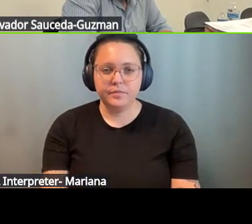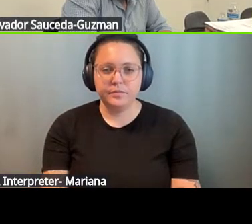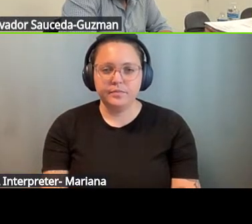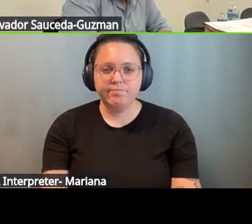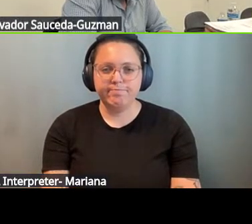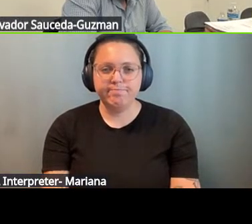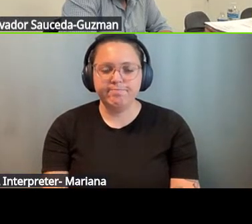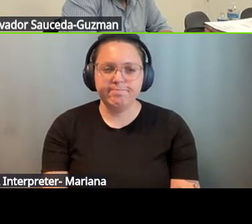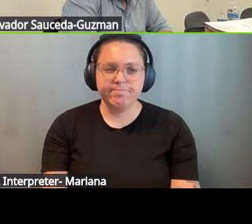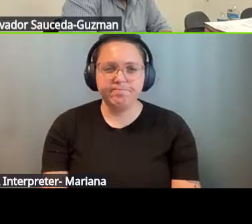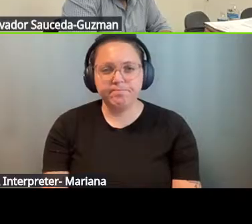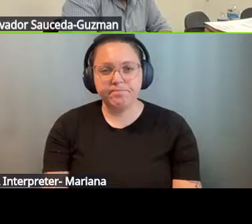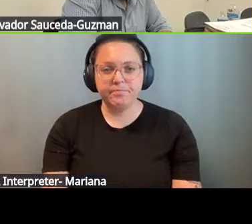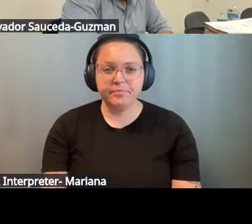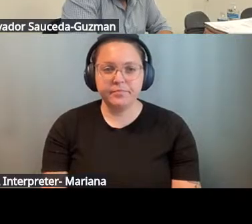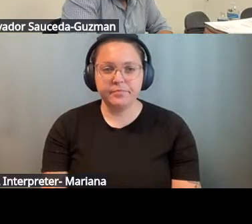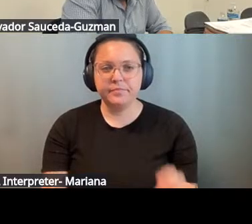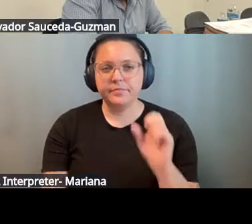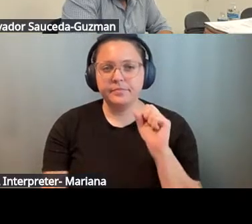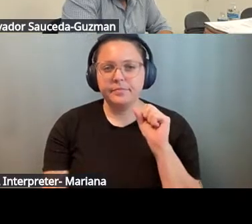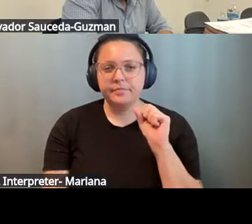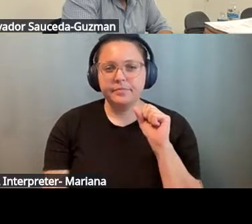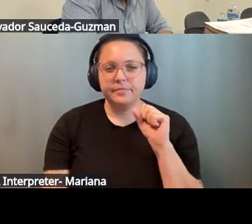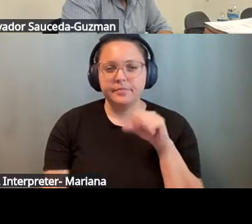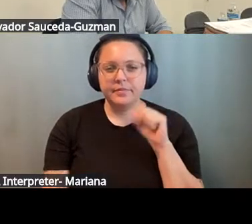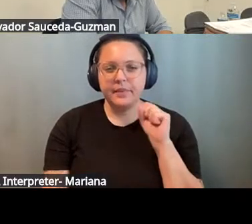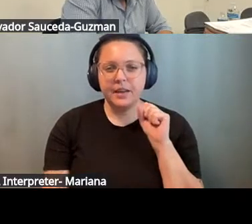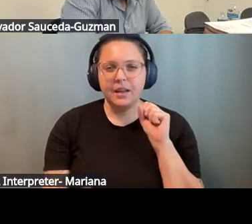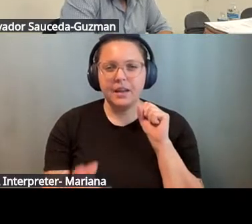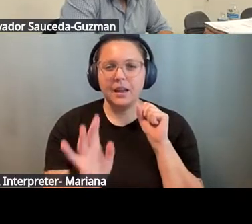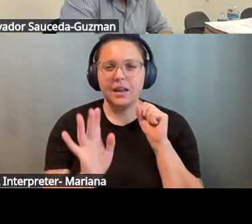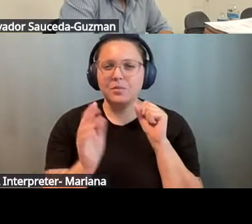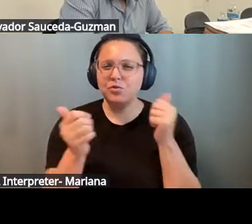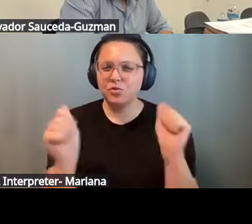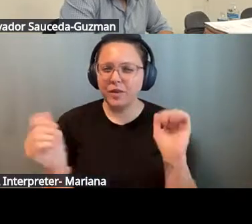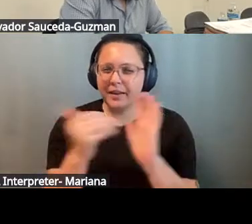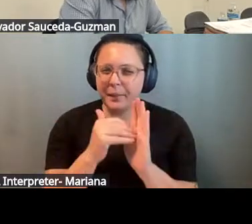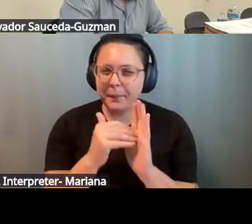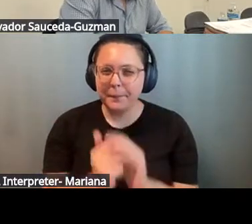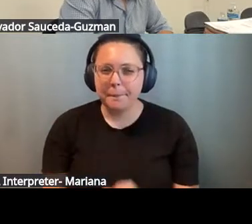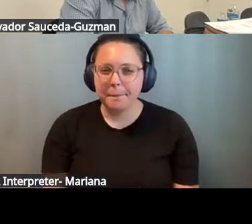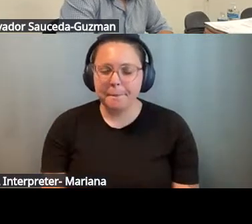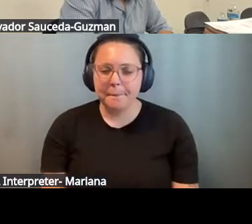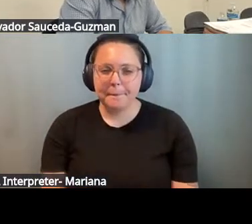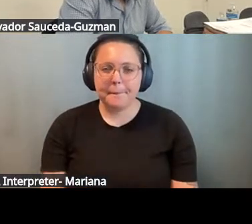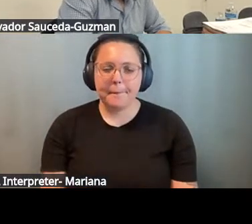Uh, Yeah, Go ahead, try again.